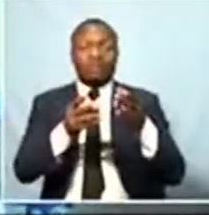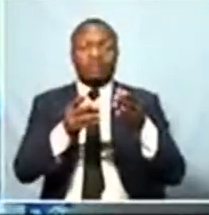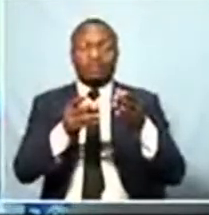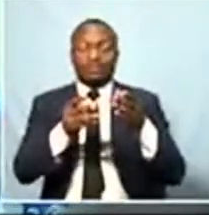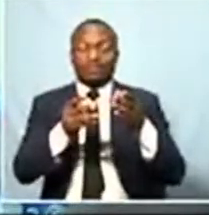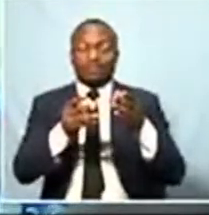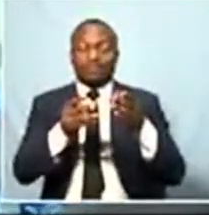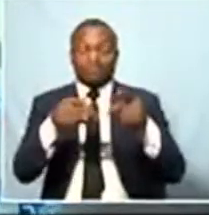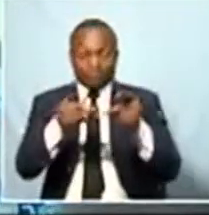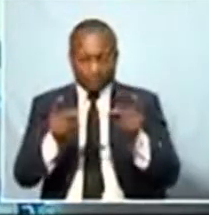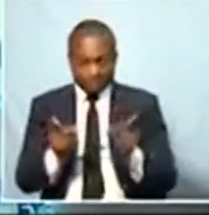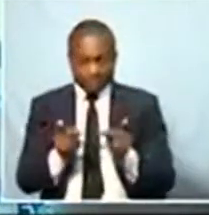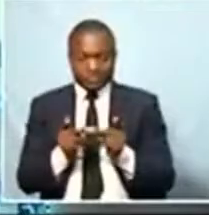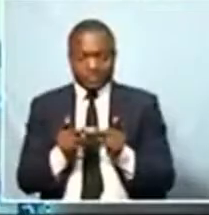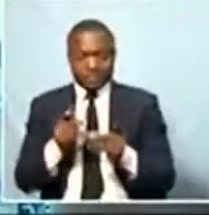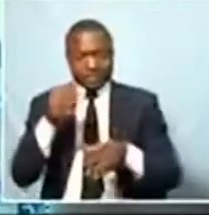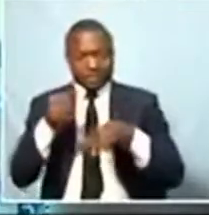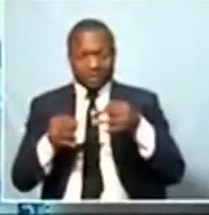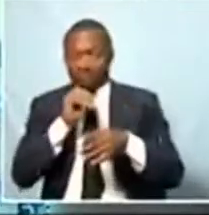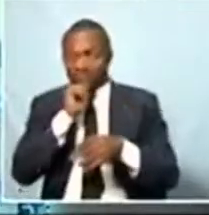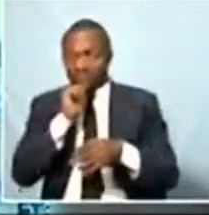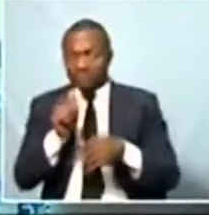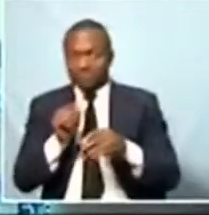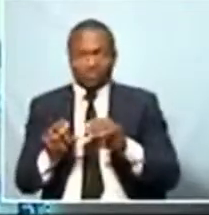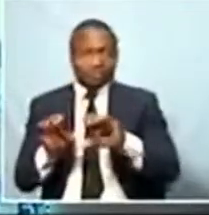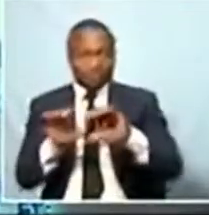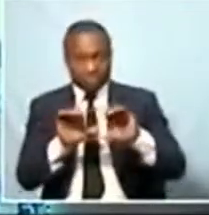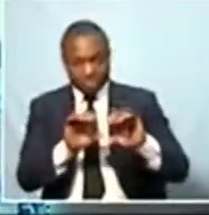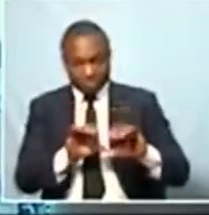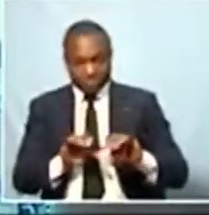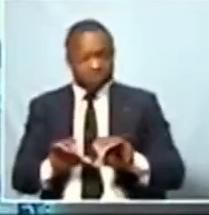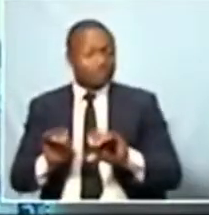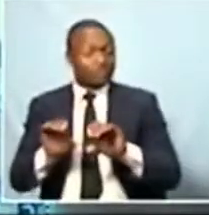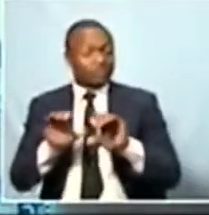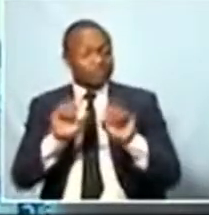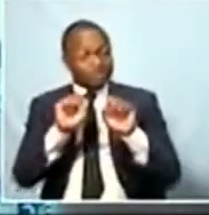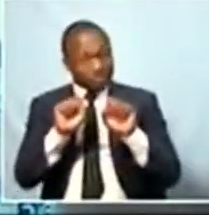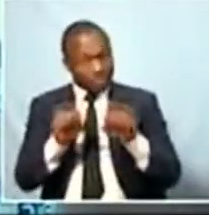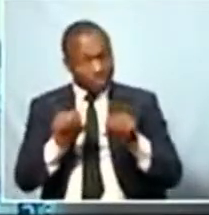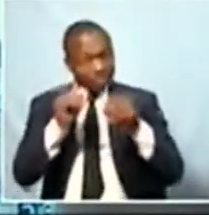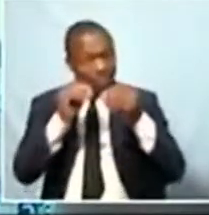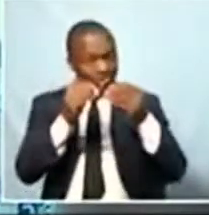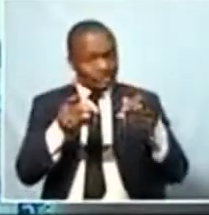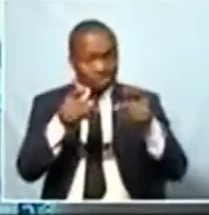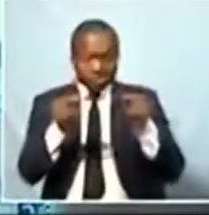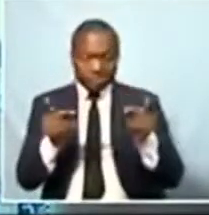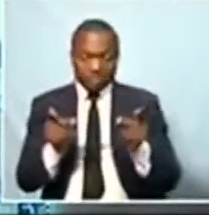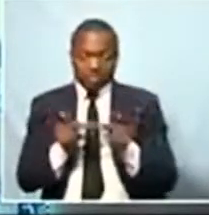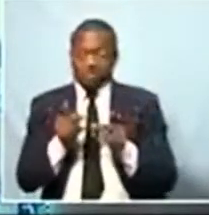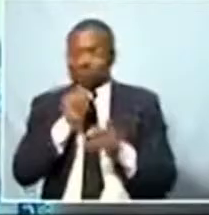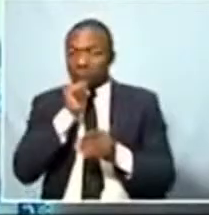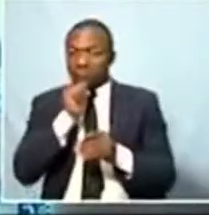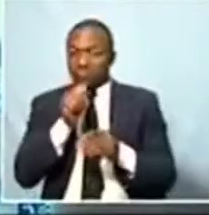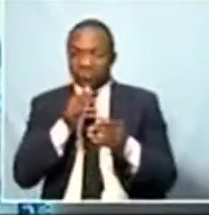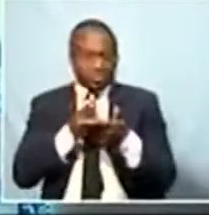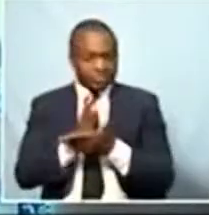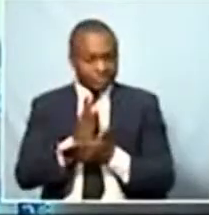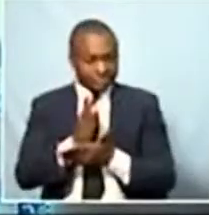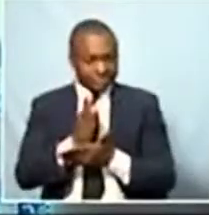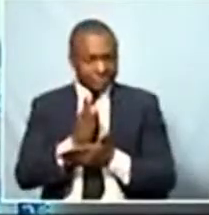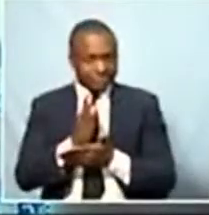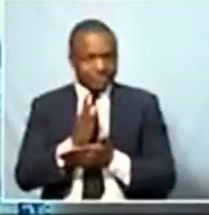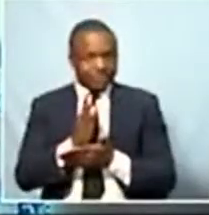states. Because if we do not do that, we might come up with a position which is actually maybe not accurate.